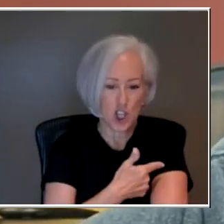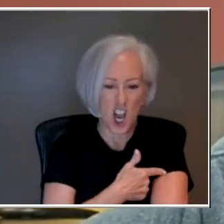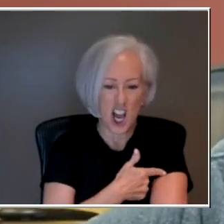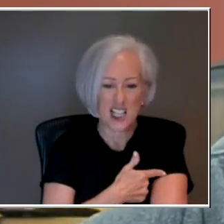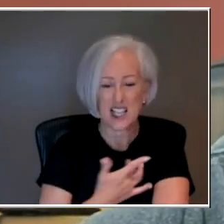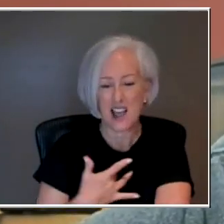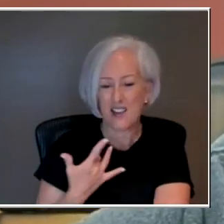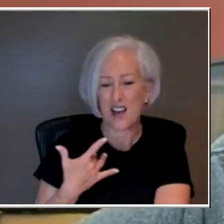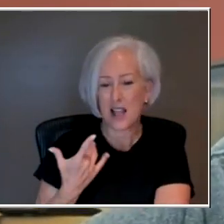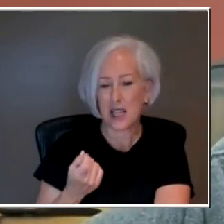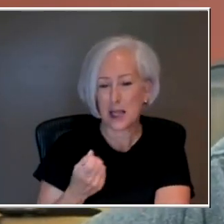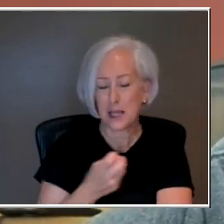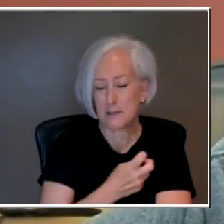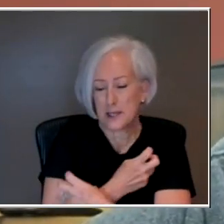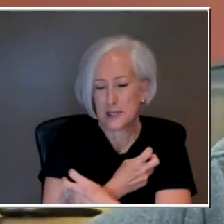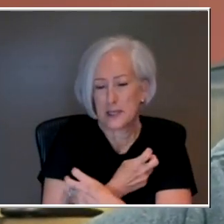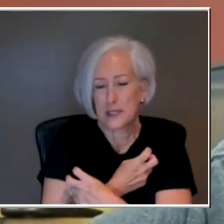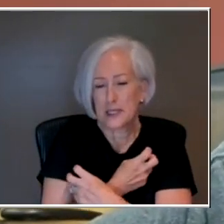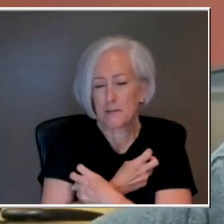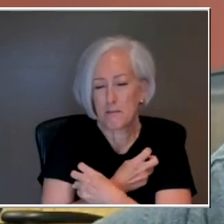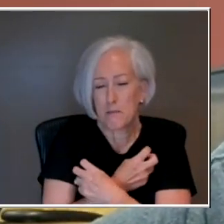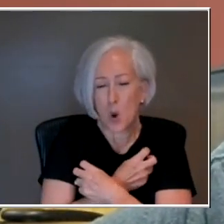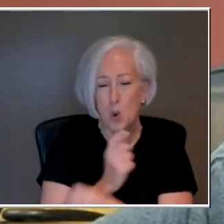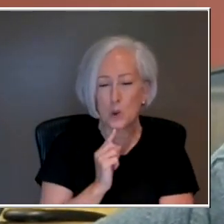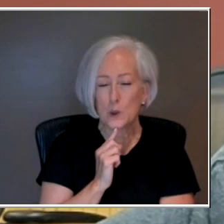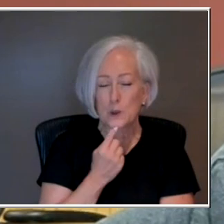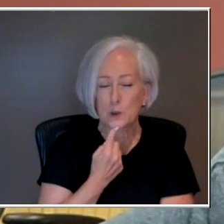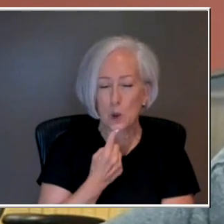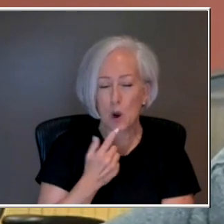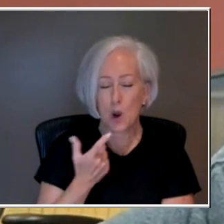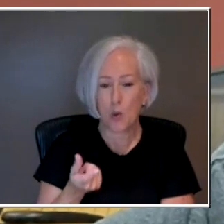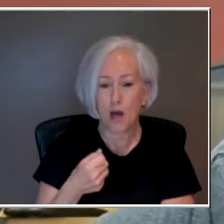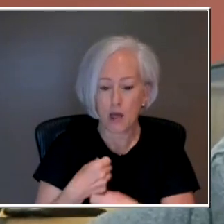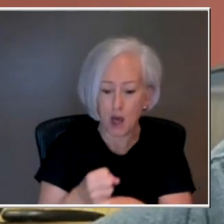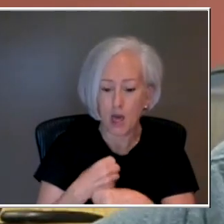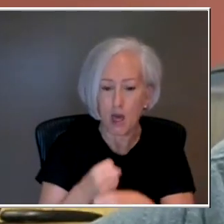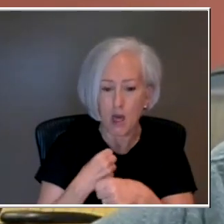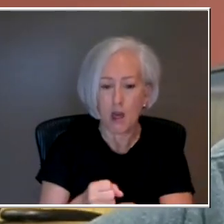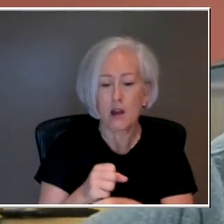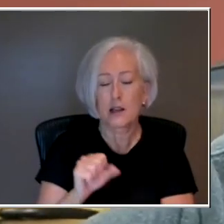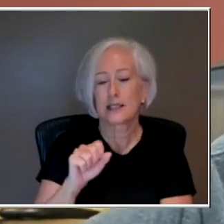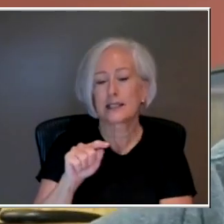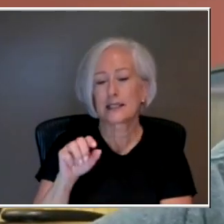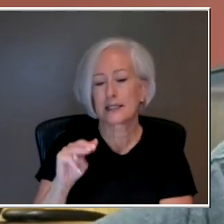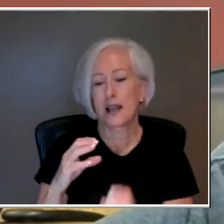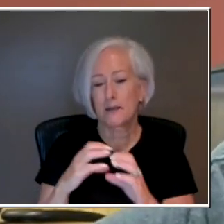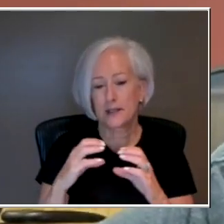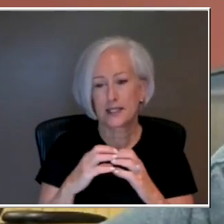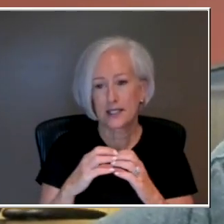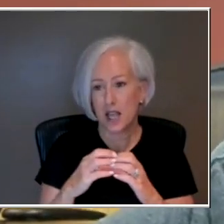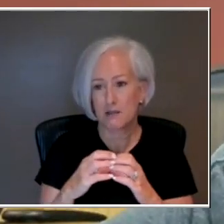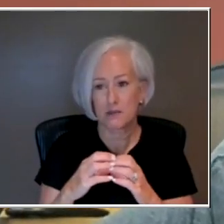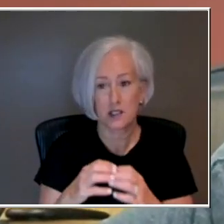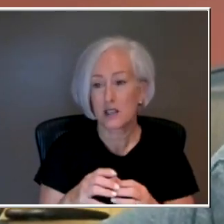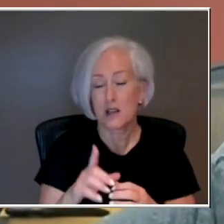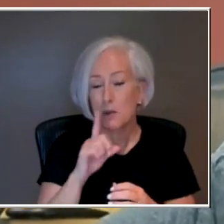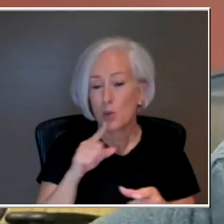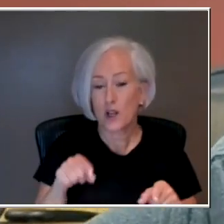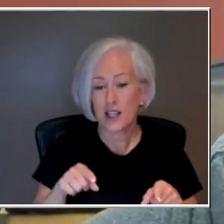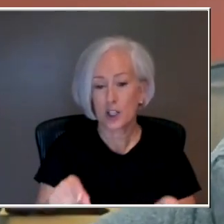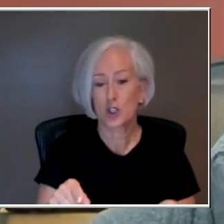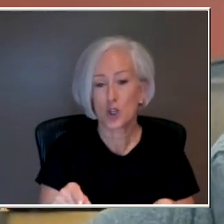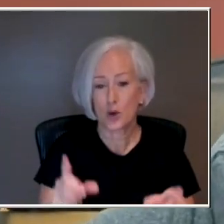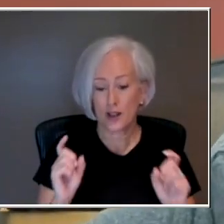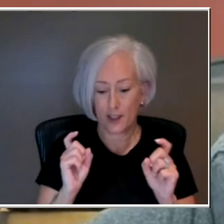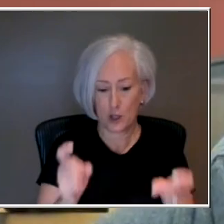were overproducing the stem cells and stuff. But as far as the donation went, it was literally an IV in each arm, and they pulled it out and got